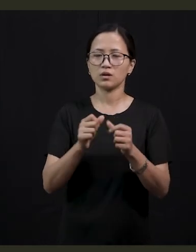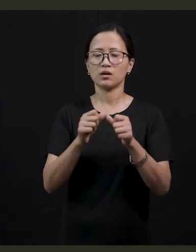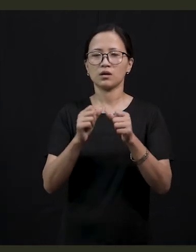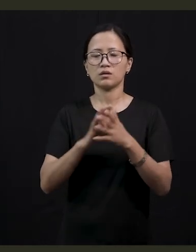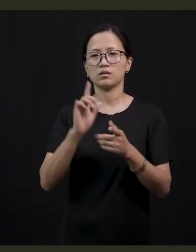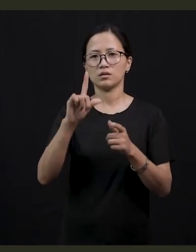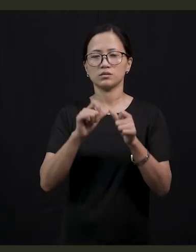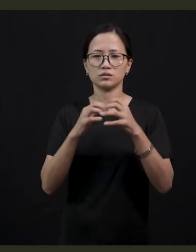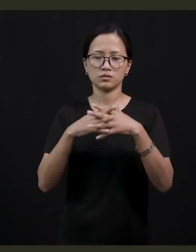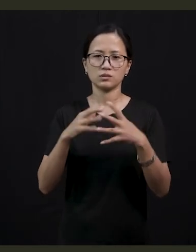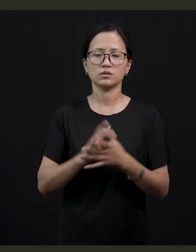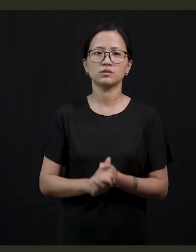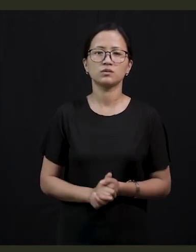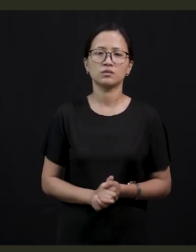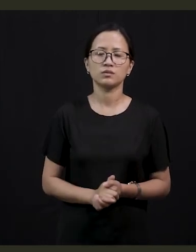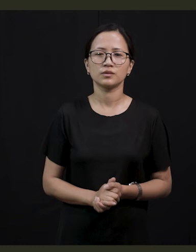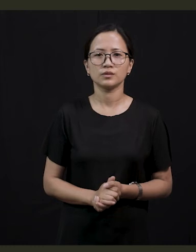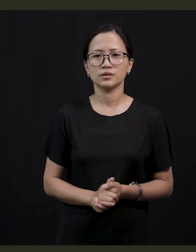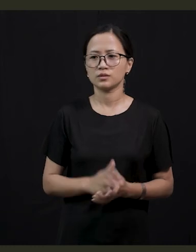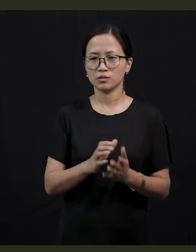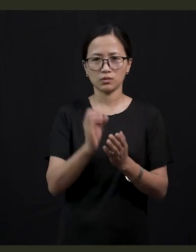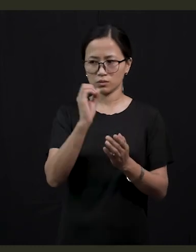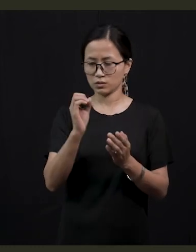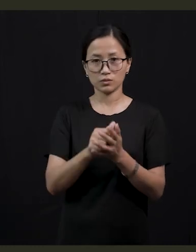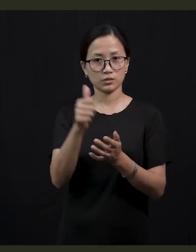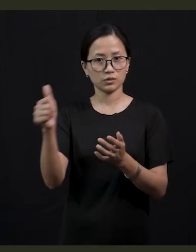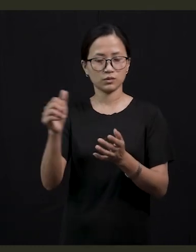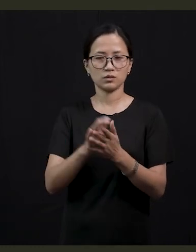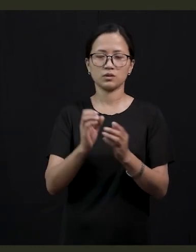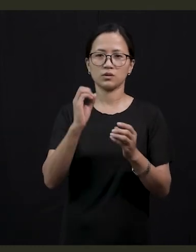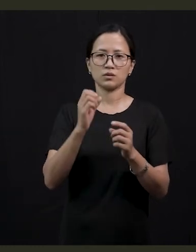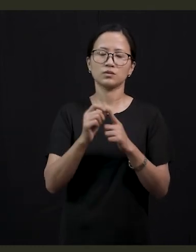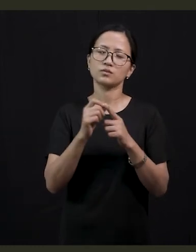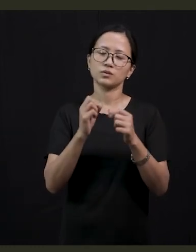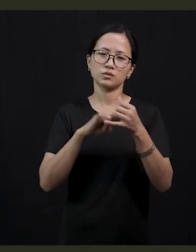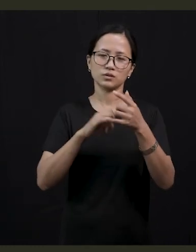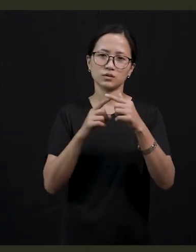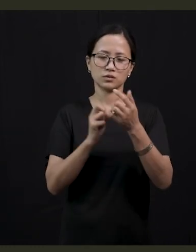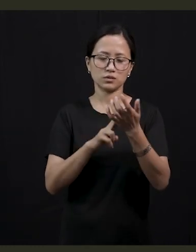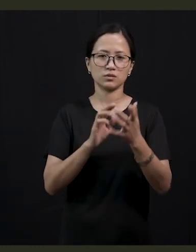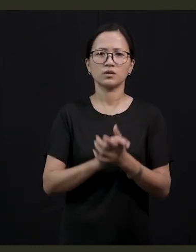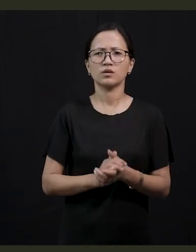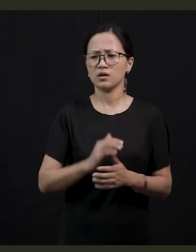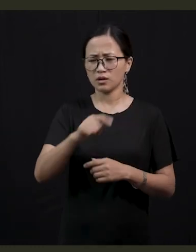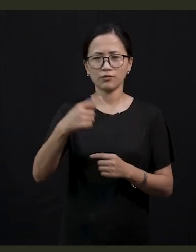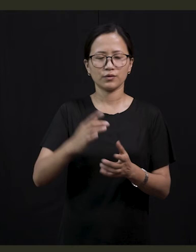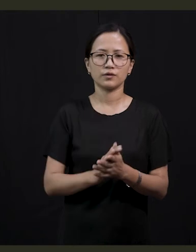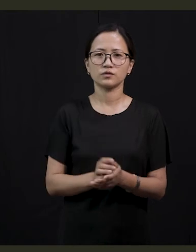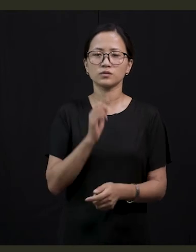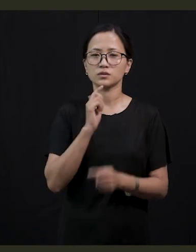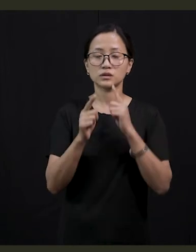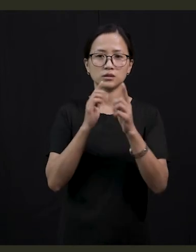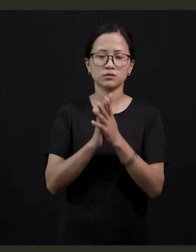draft into the assembly, and opposition and the government, everybody is going to discuss, because that is how the